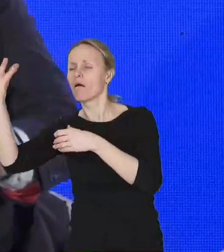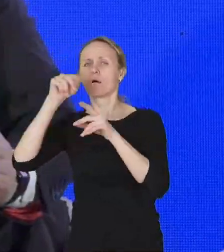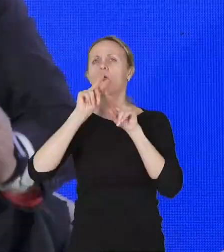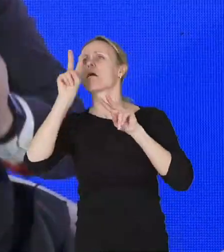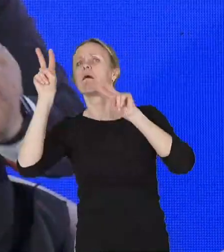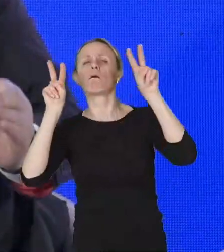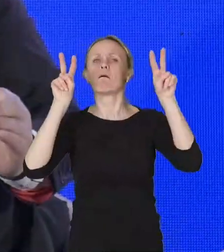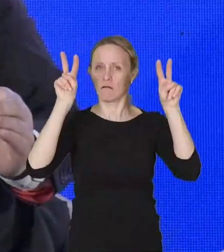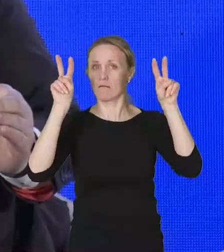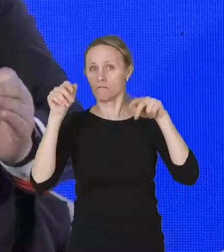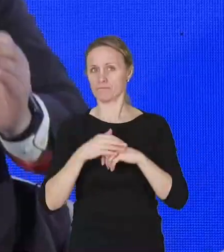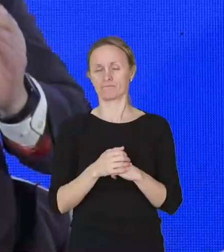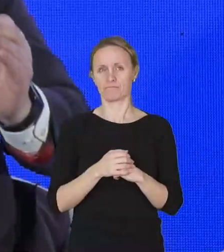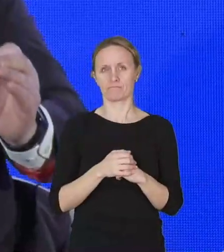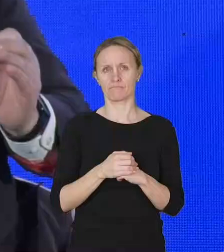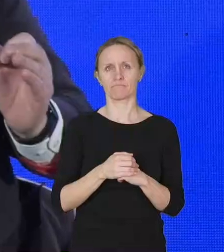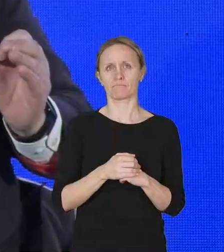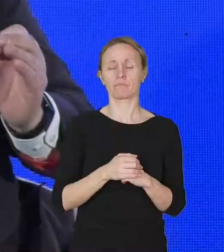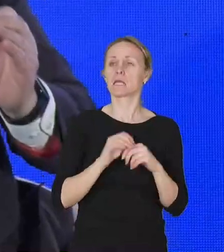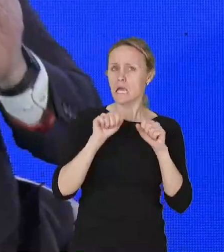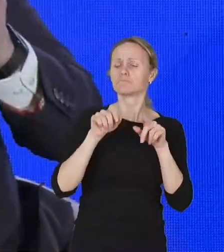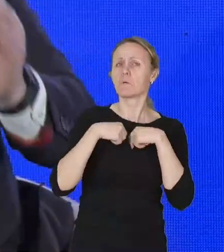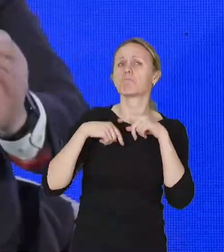other policy offers. All the other